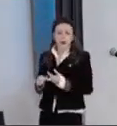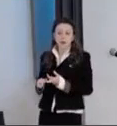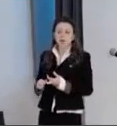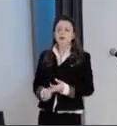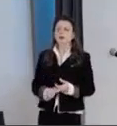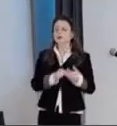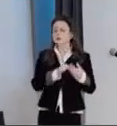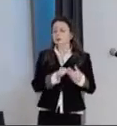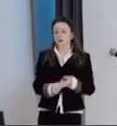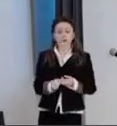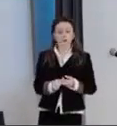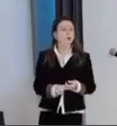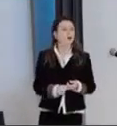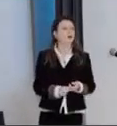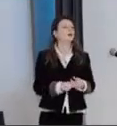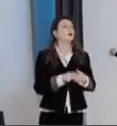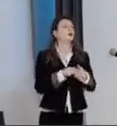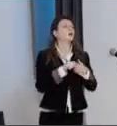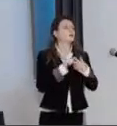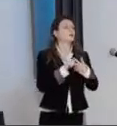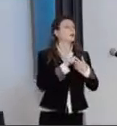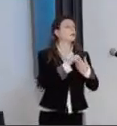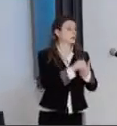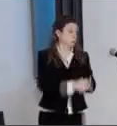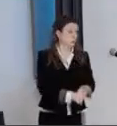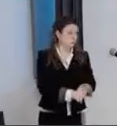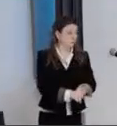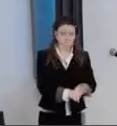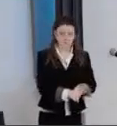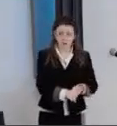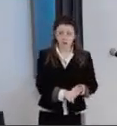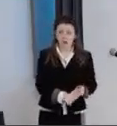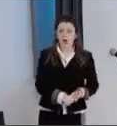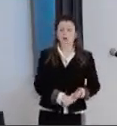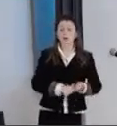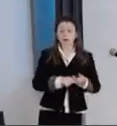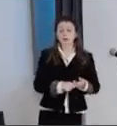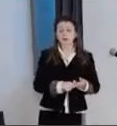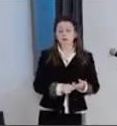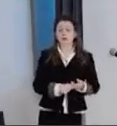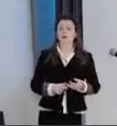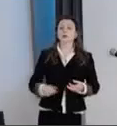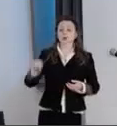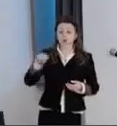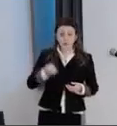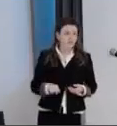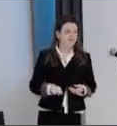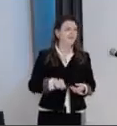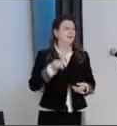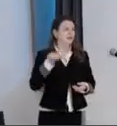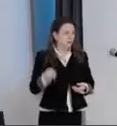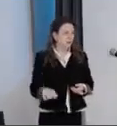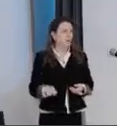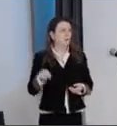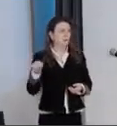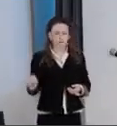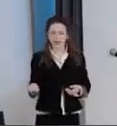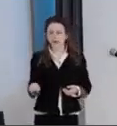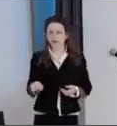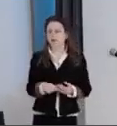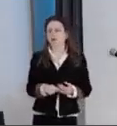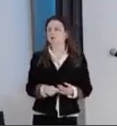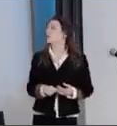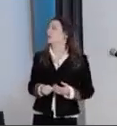lakes, clouds, it is enough to be aware of its appearance. We needn't, and indeed we shouldn't, know